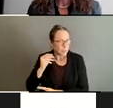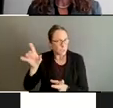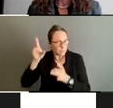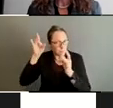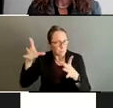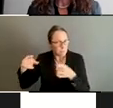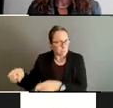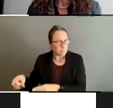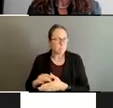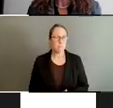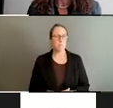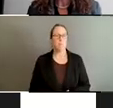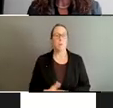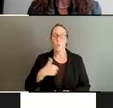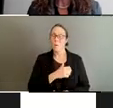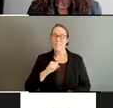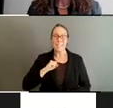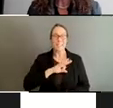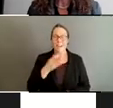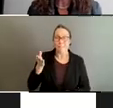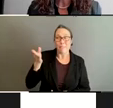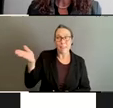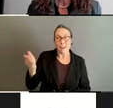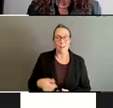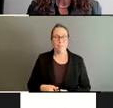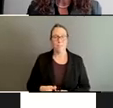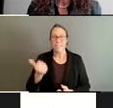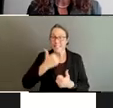And, you know, and each needs are a little bit different. And so,